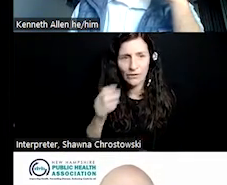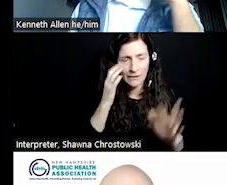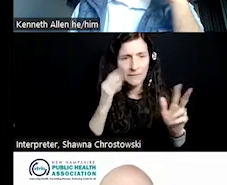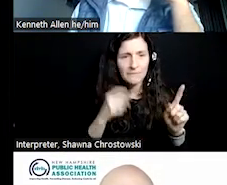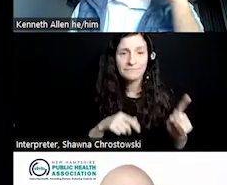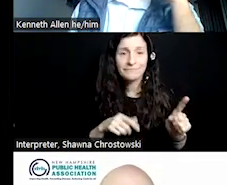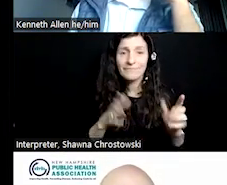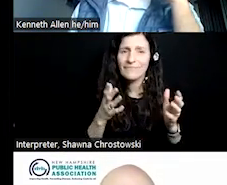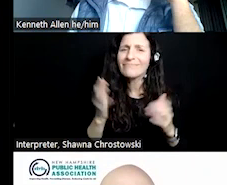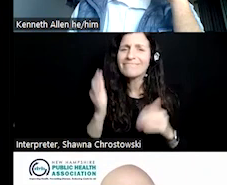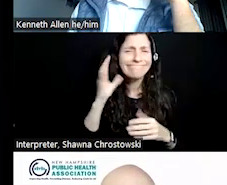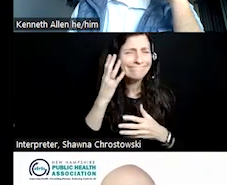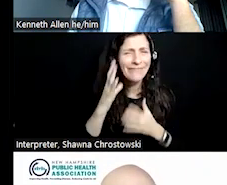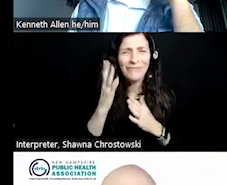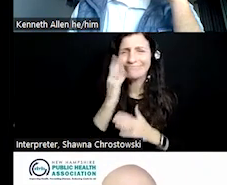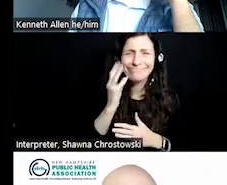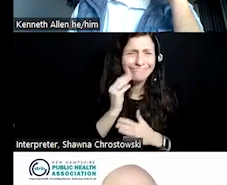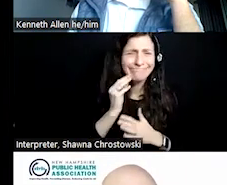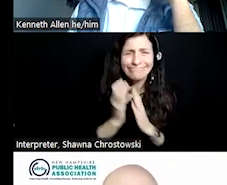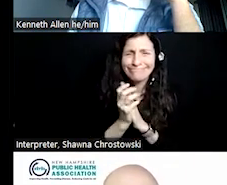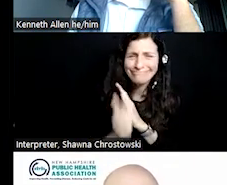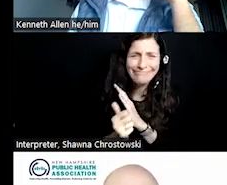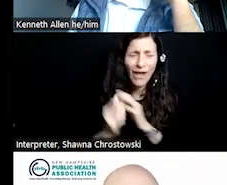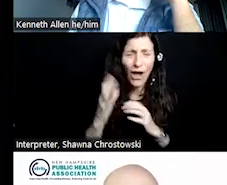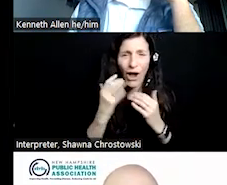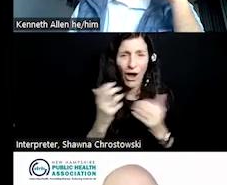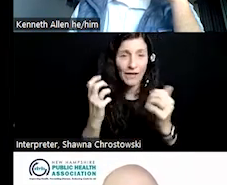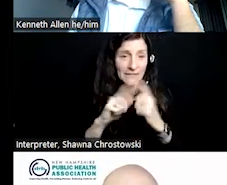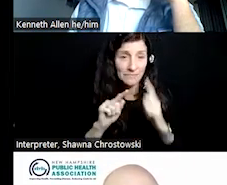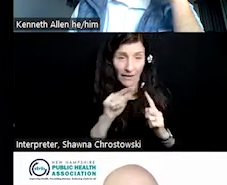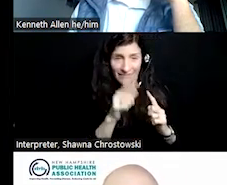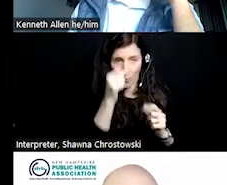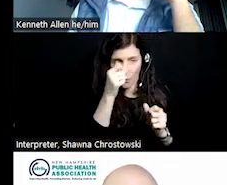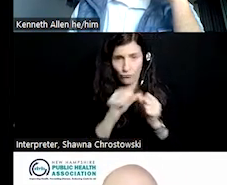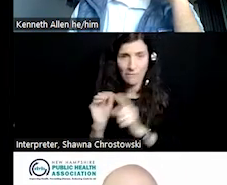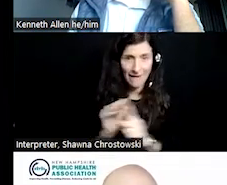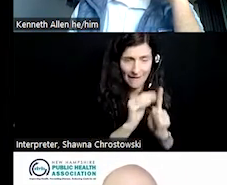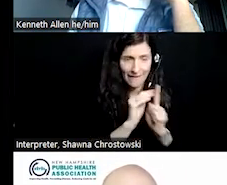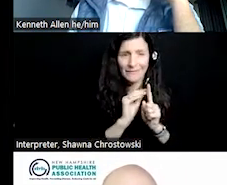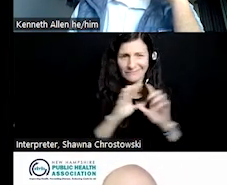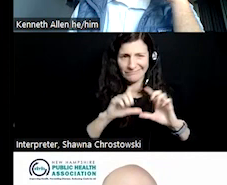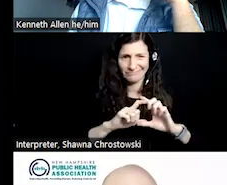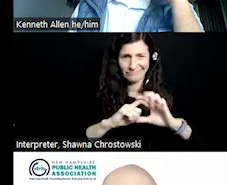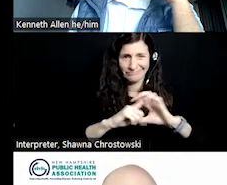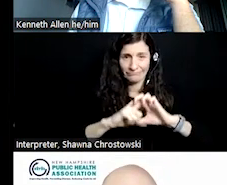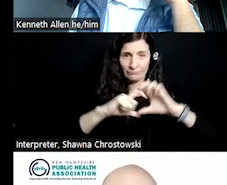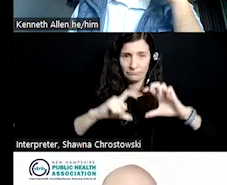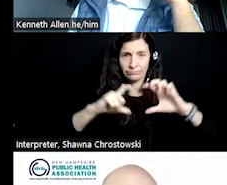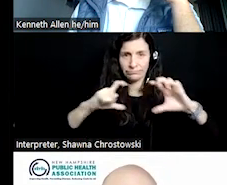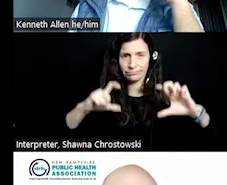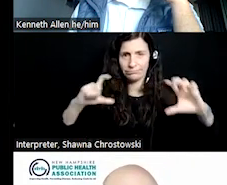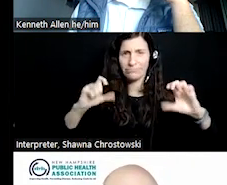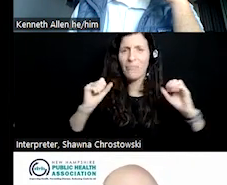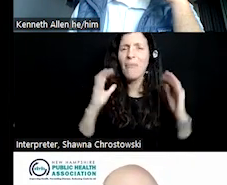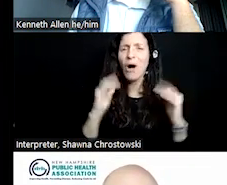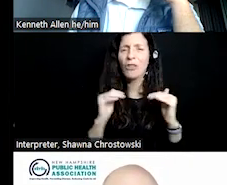but I just want you to recall this construct of this concept of our multiple levels of